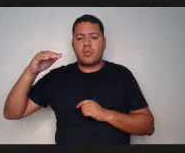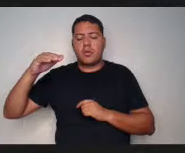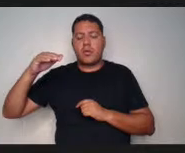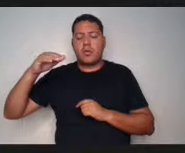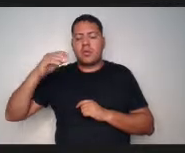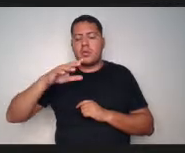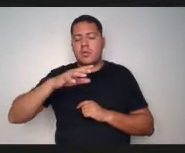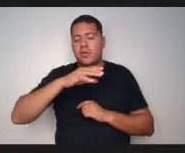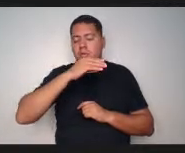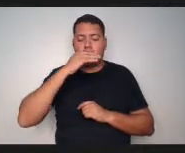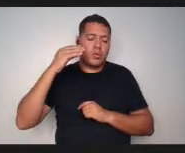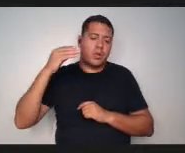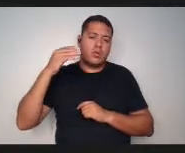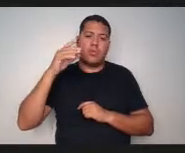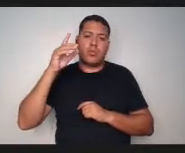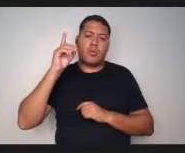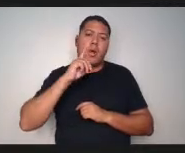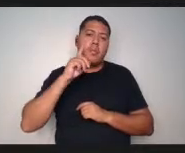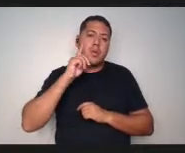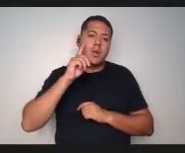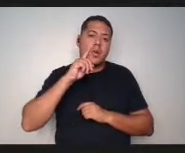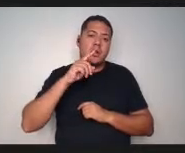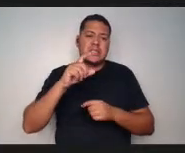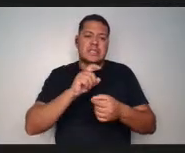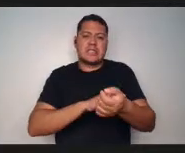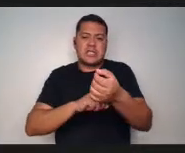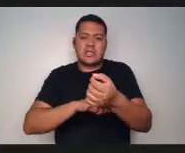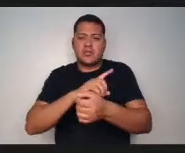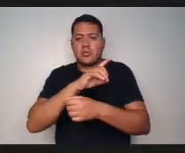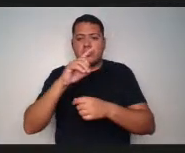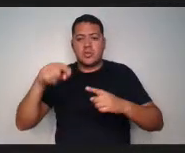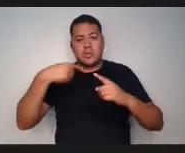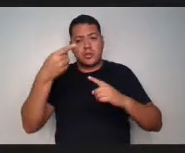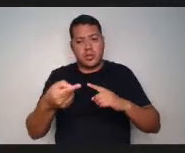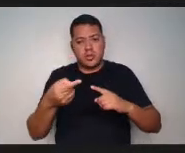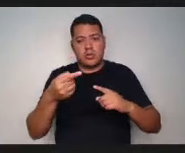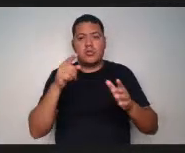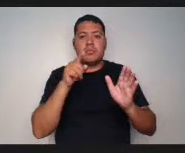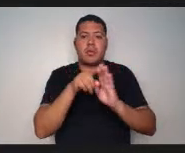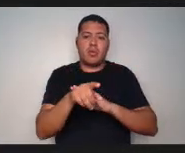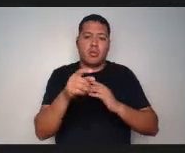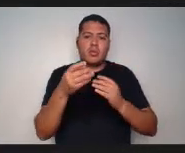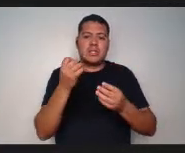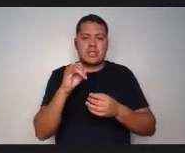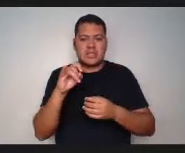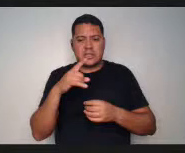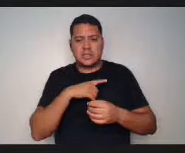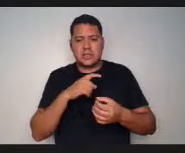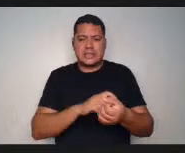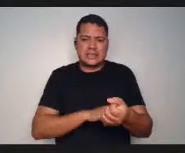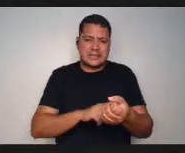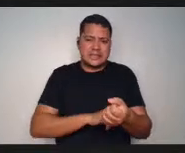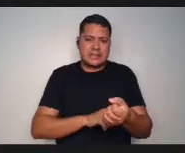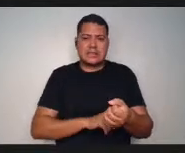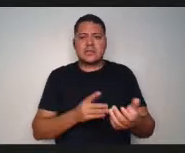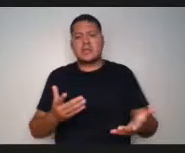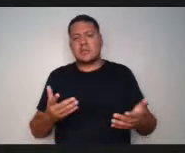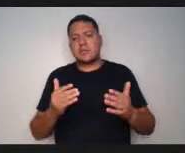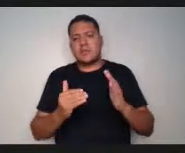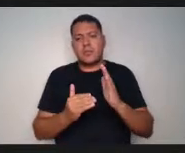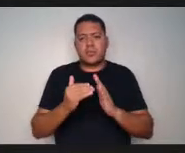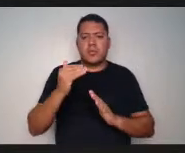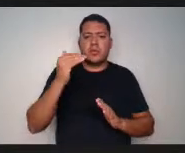that asked about current stress levels, which was an increase from 2017 and one of the highest rates